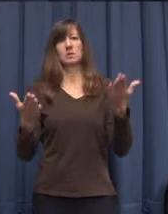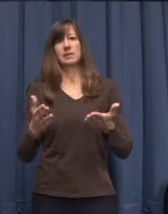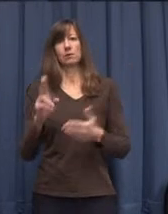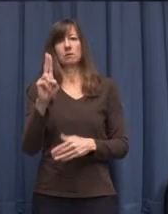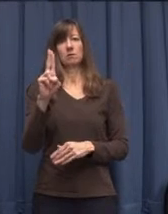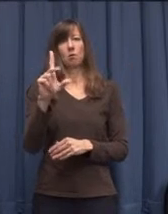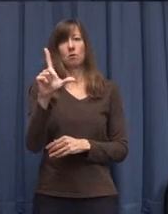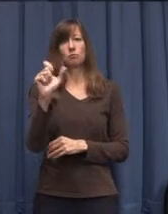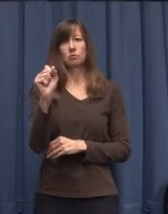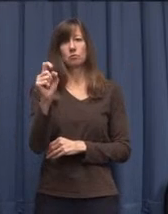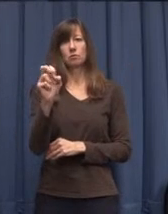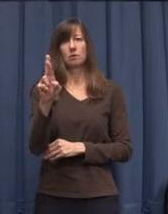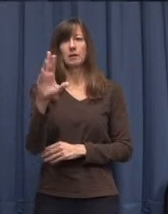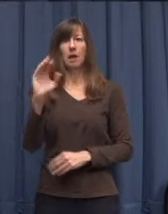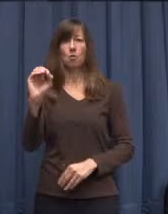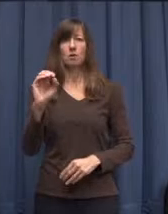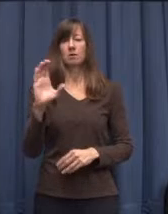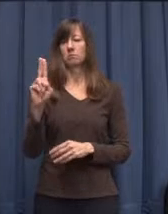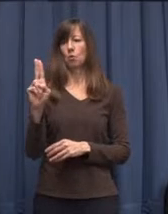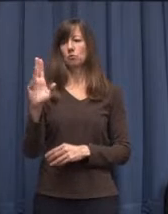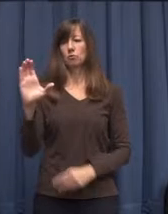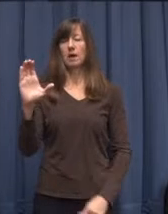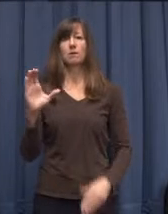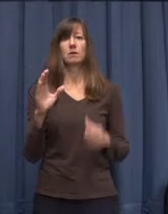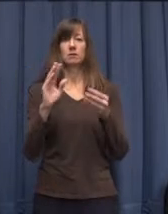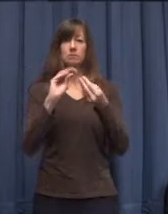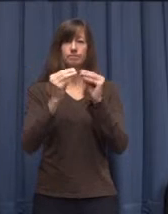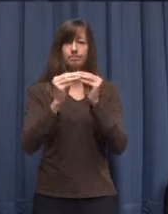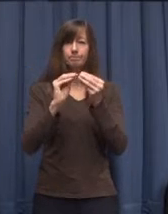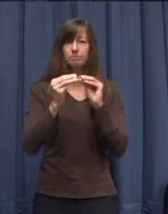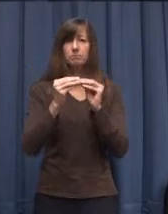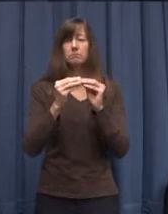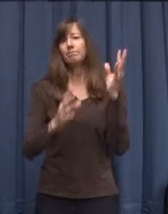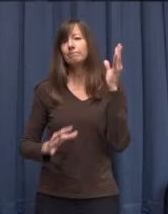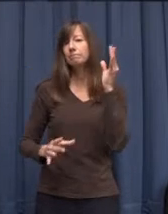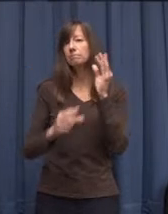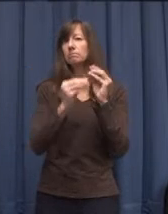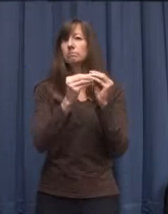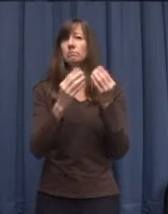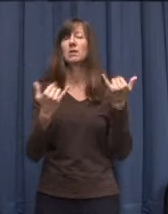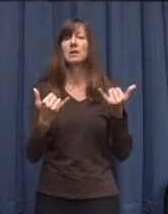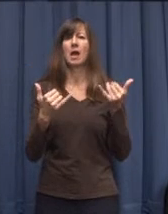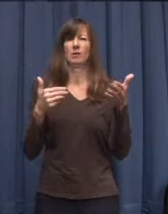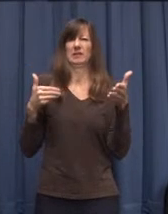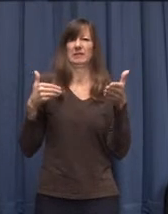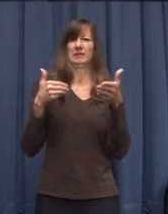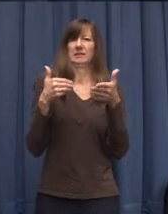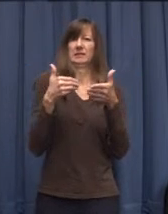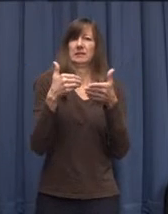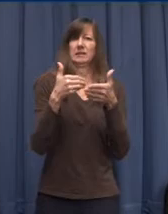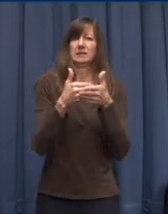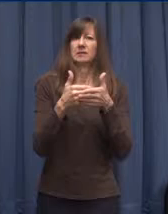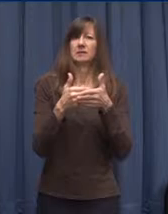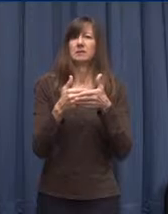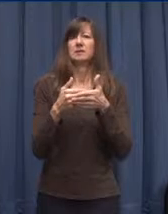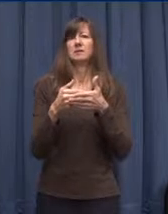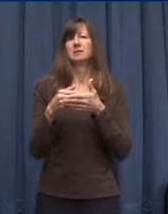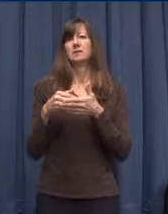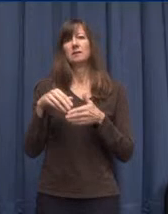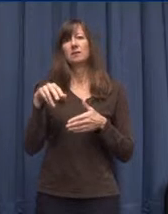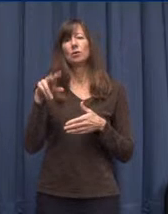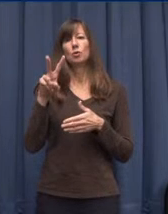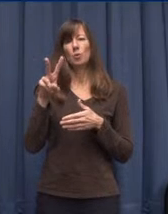and the numbers. So looking at the cumulative by the numbers, we are now approaching